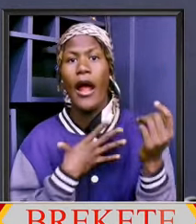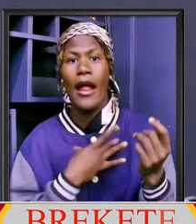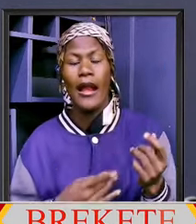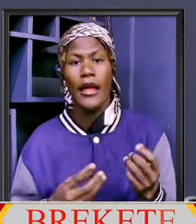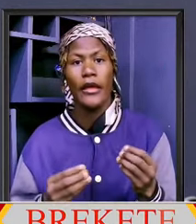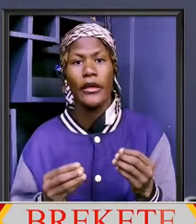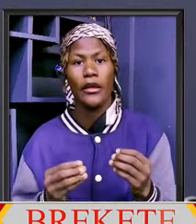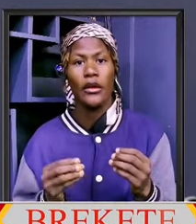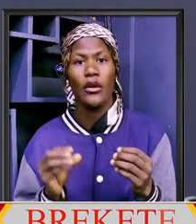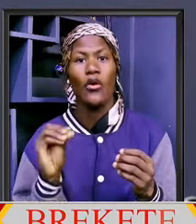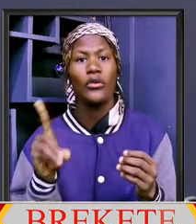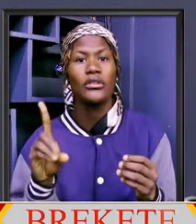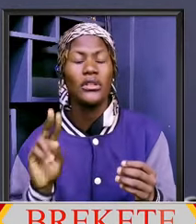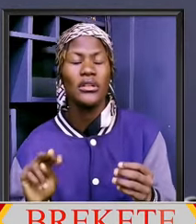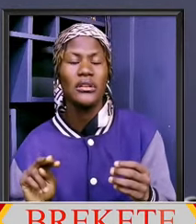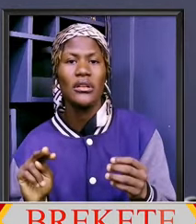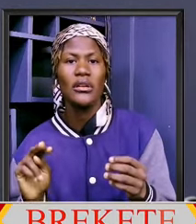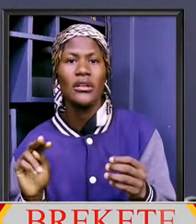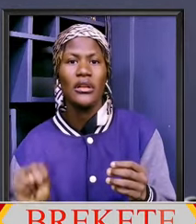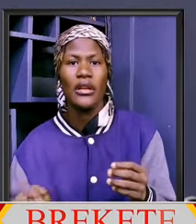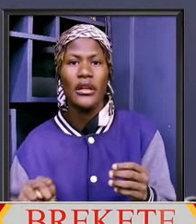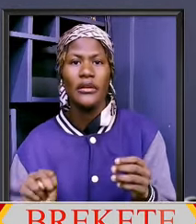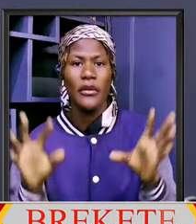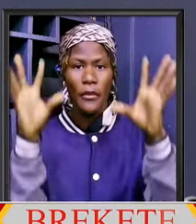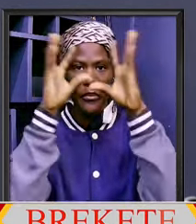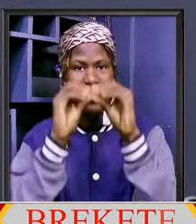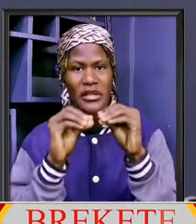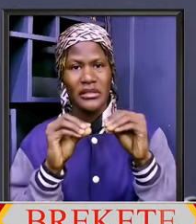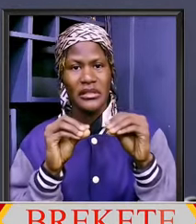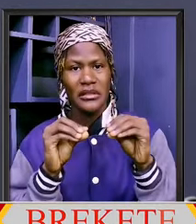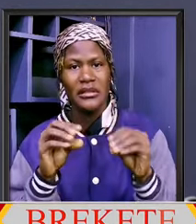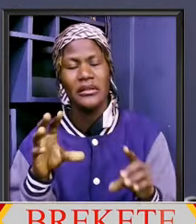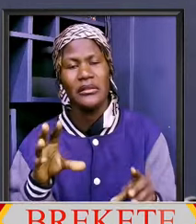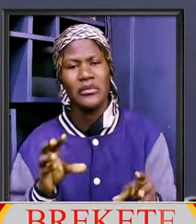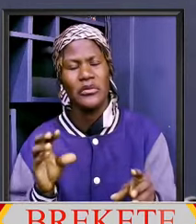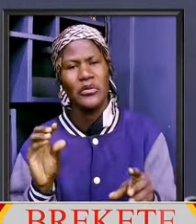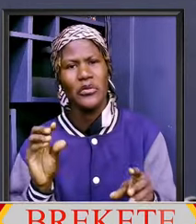ordinary president papa. He no go argue.